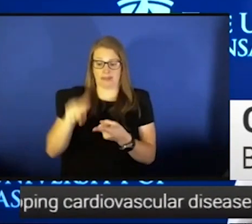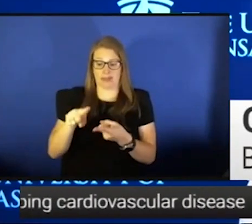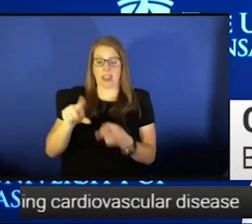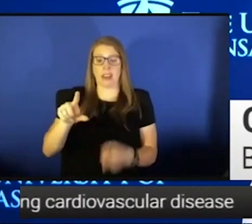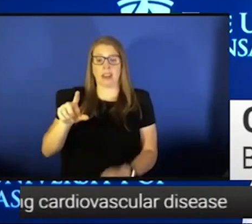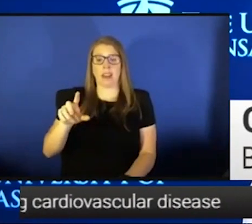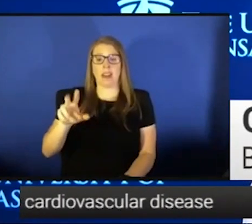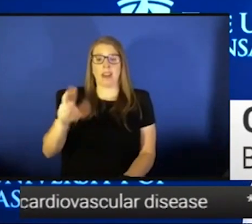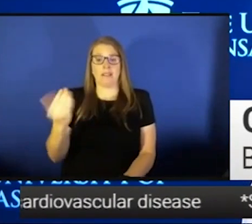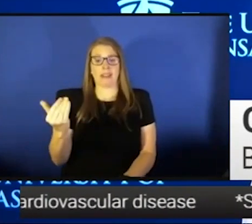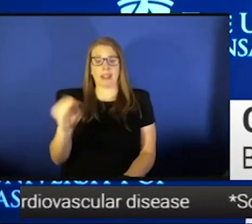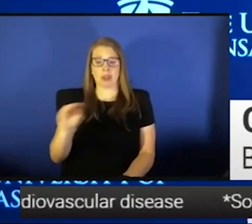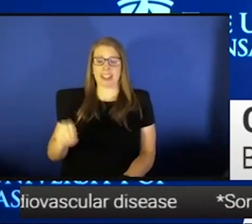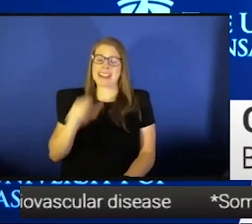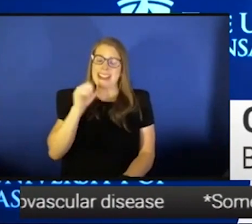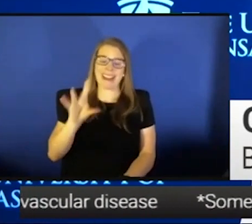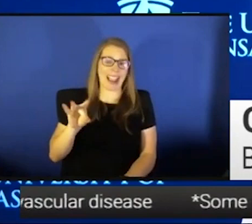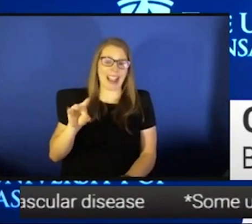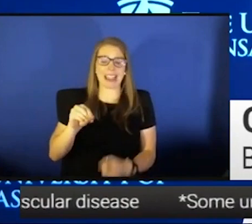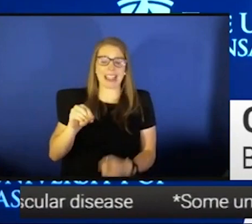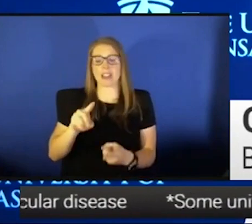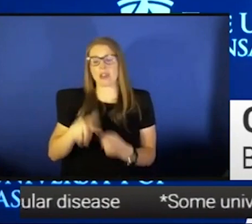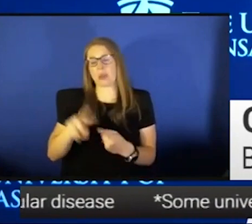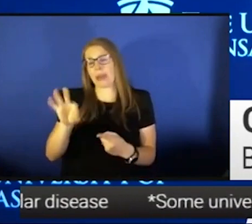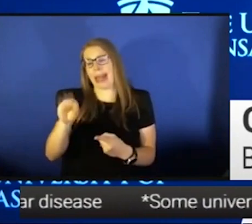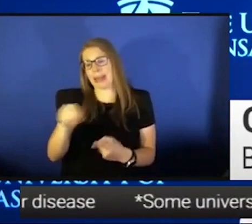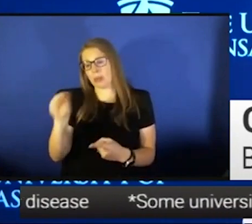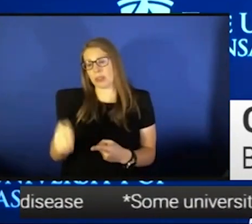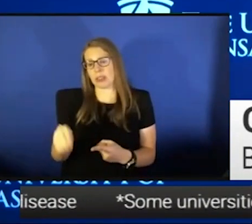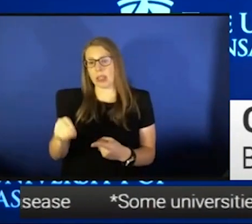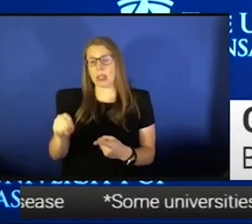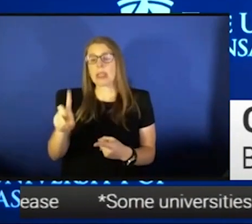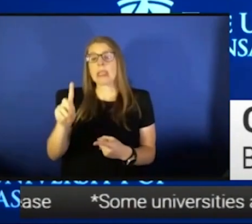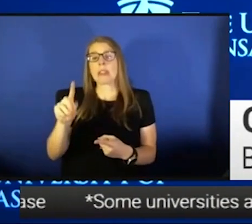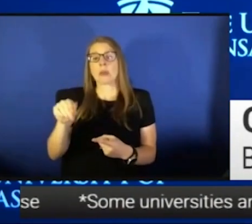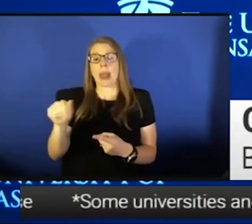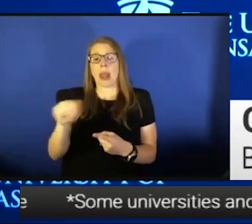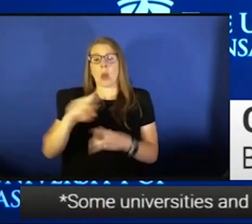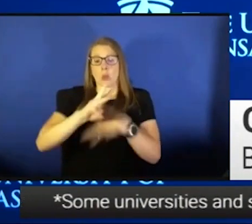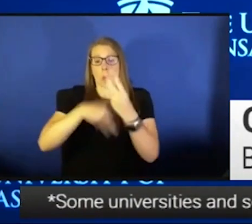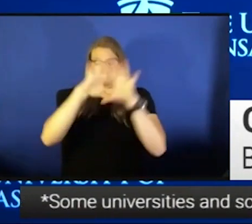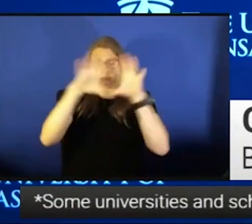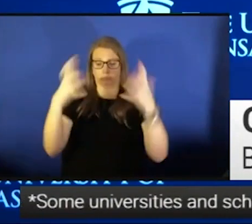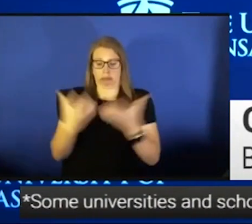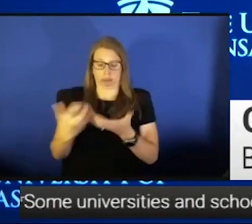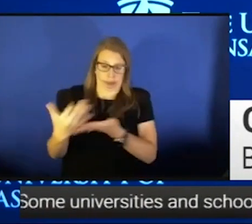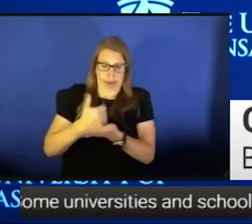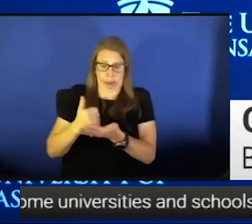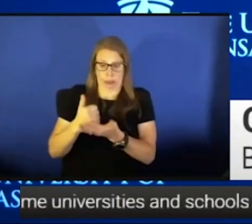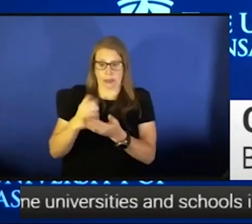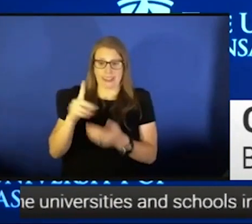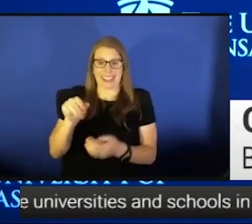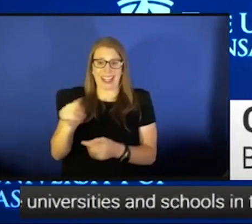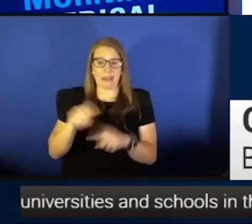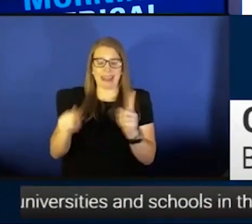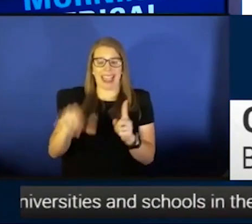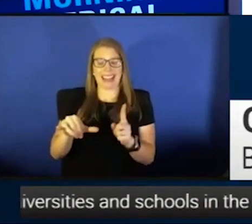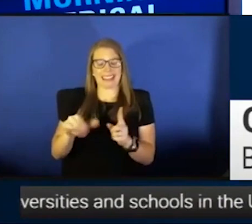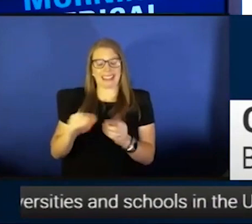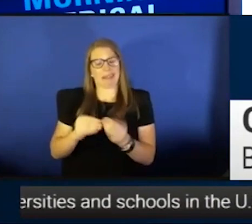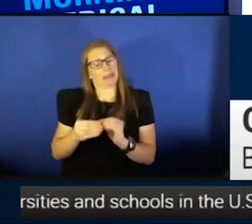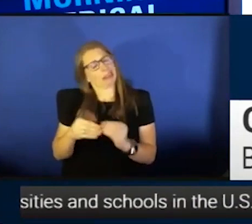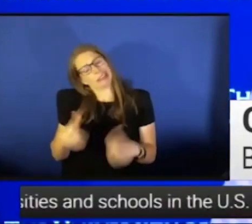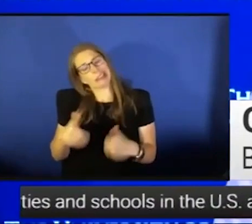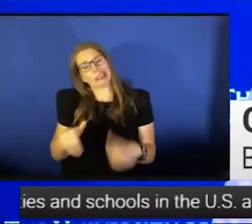not by 80 or 90%. Now, there's some conflicting data worldwide, but the VA study is a little concerning to me. Yeah, and I was able to go